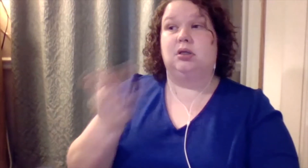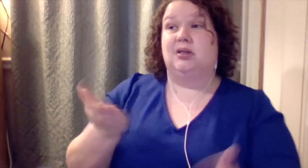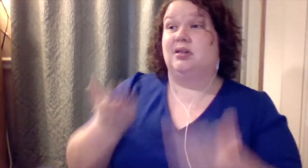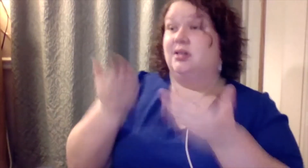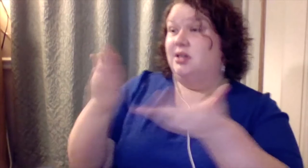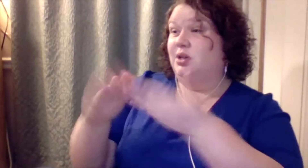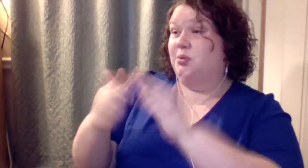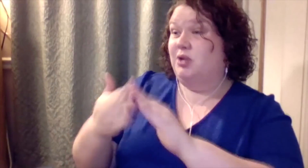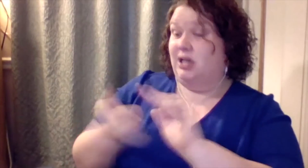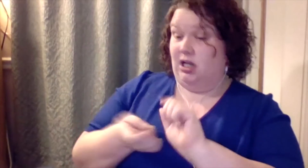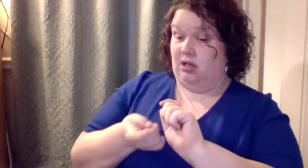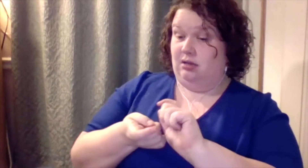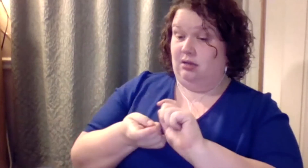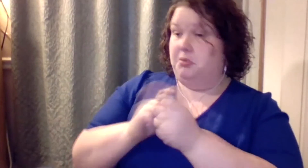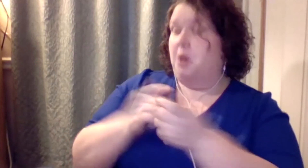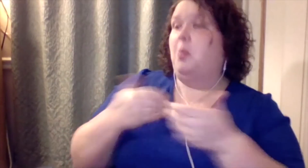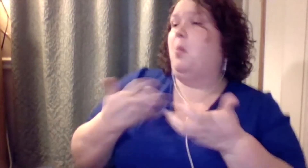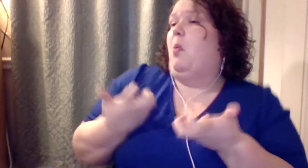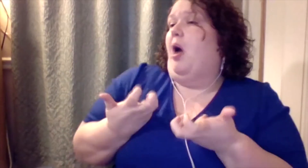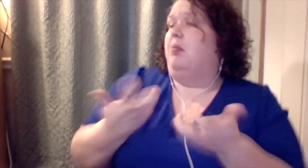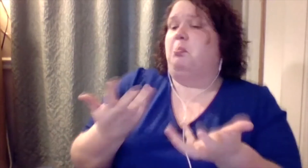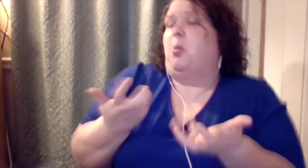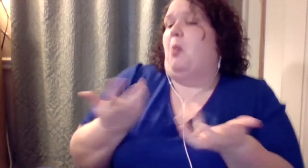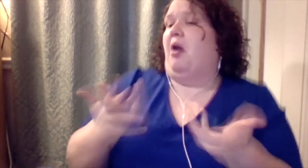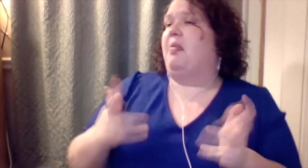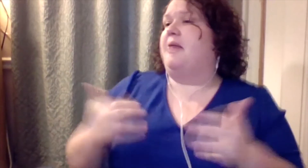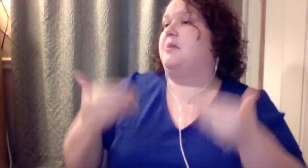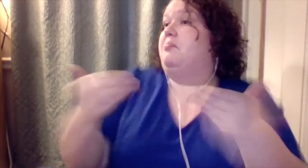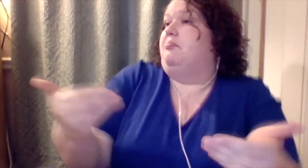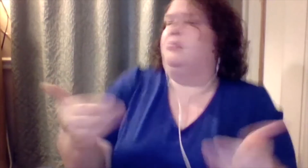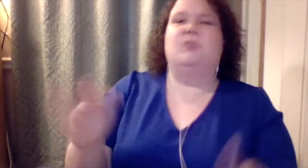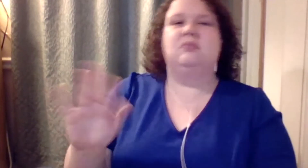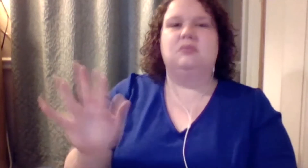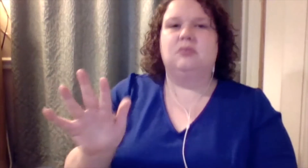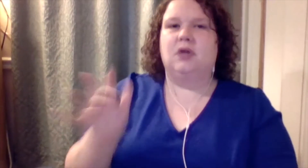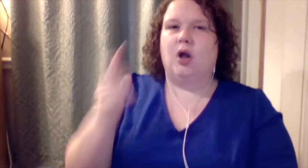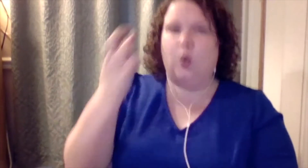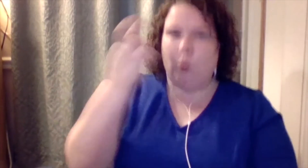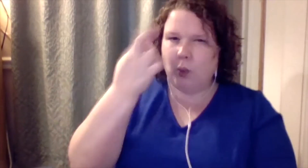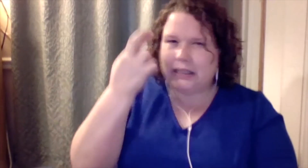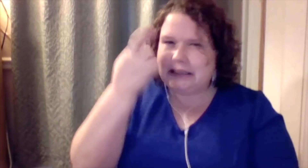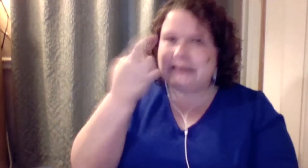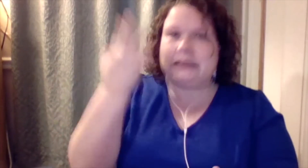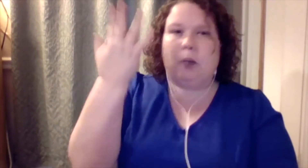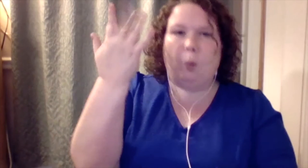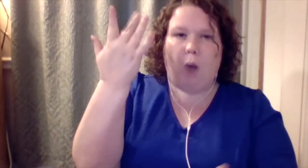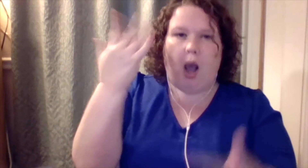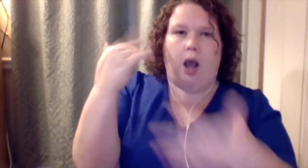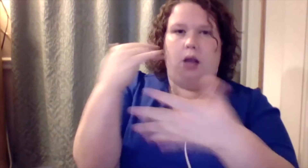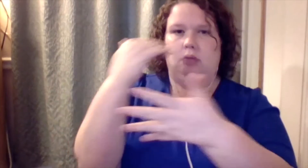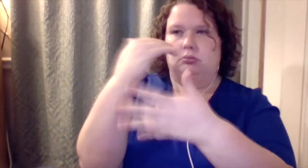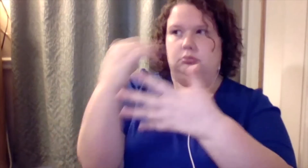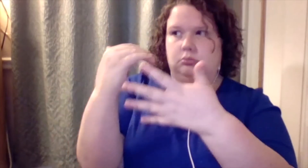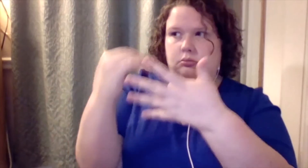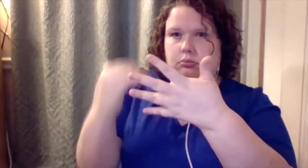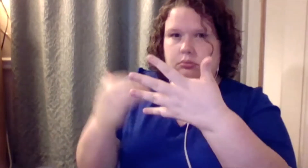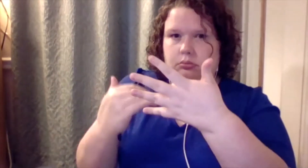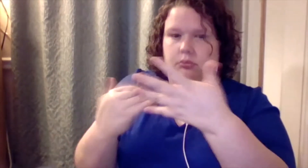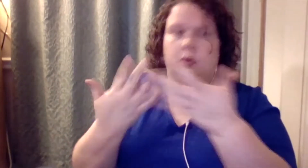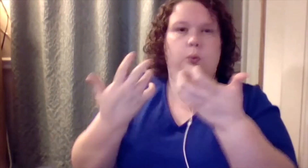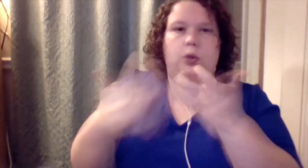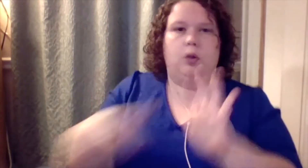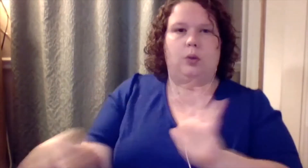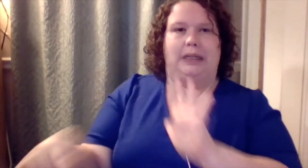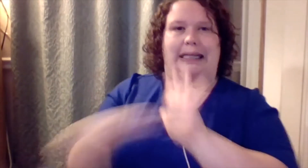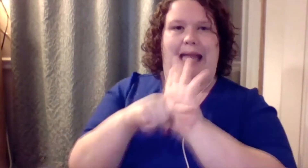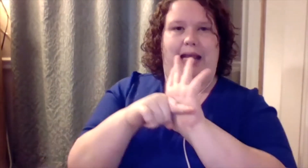It's change for these reasons. Like it has to be presented in a way that won't create negativity in certain areas. I think other